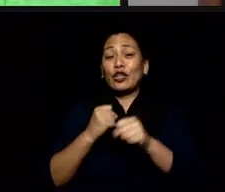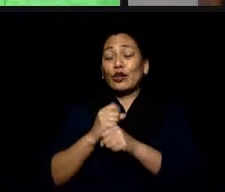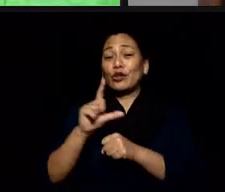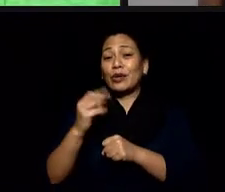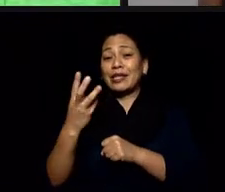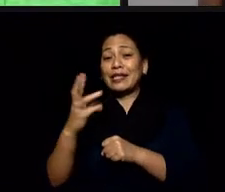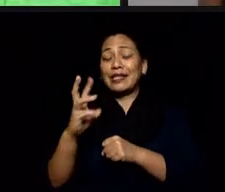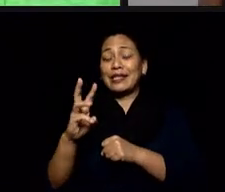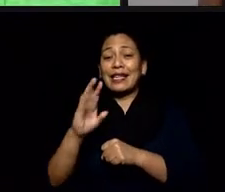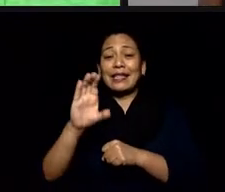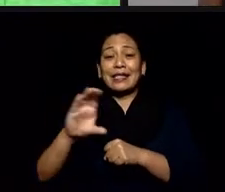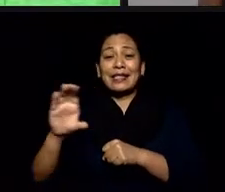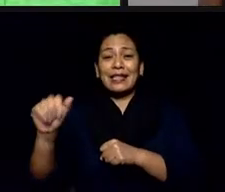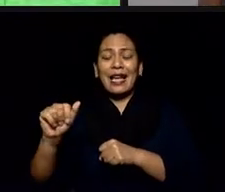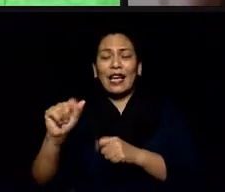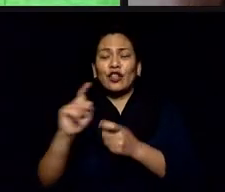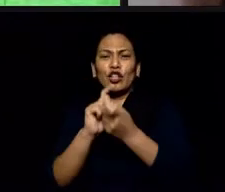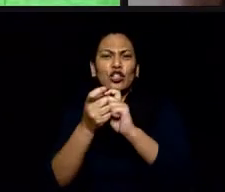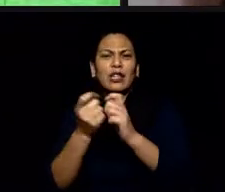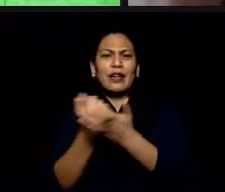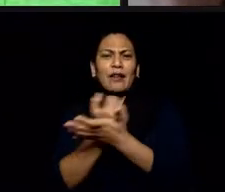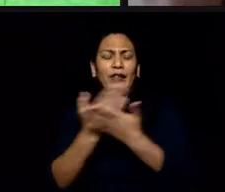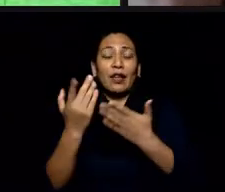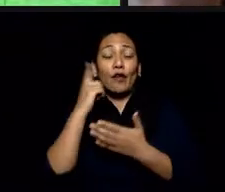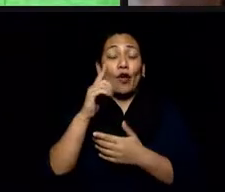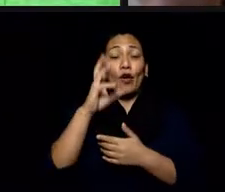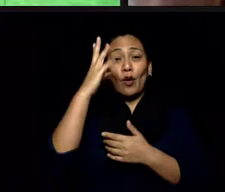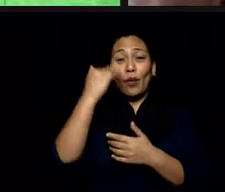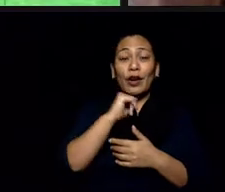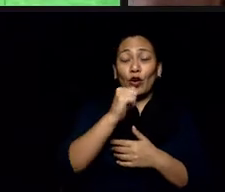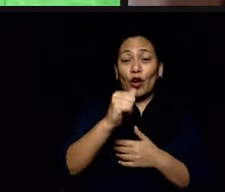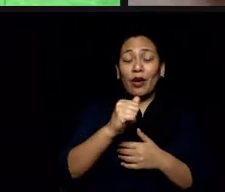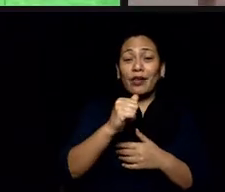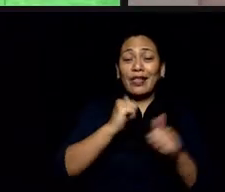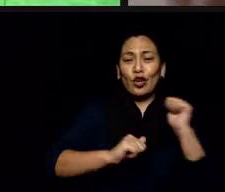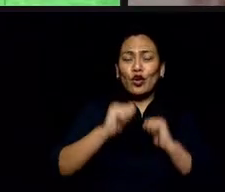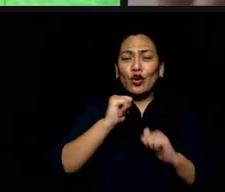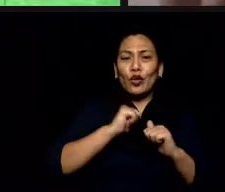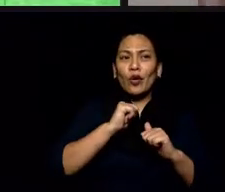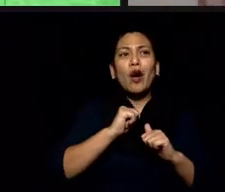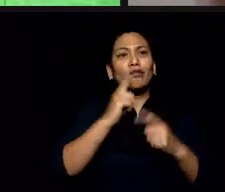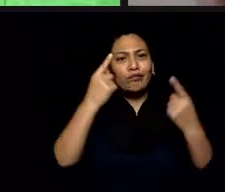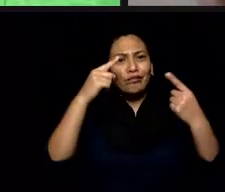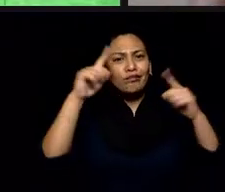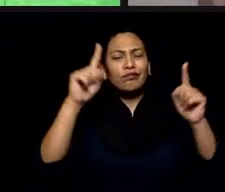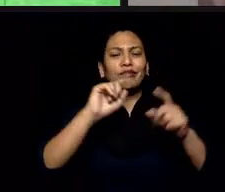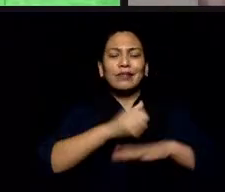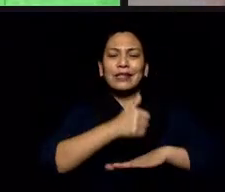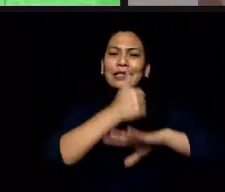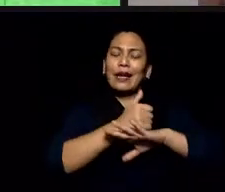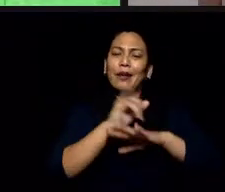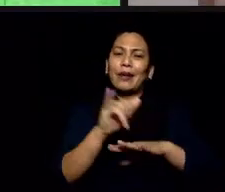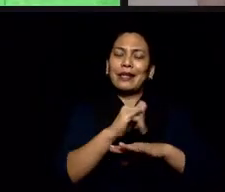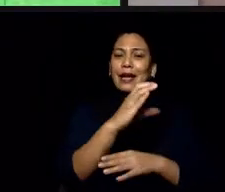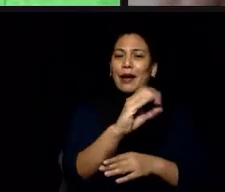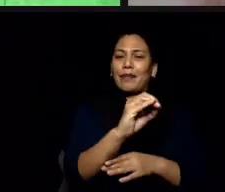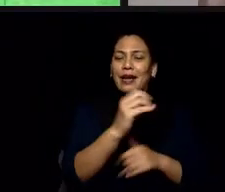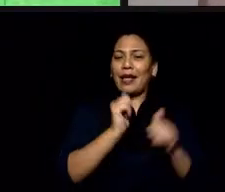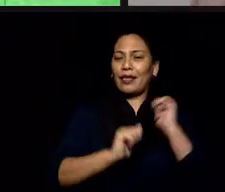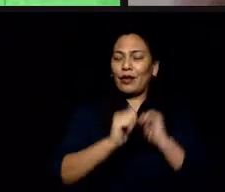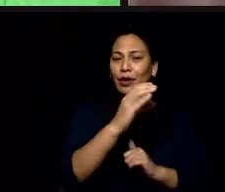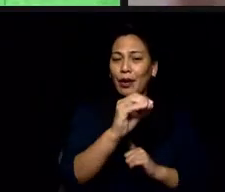changed everything for Why Not in particular. We actually were able to become a company, a significant institution, because